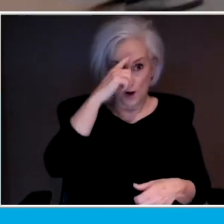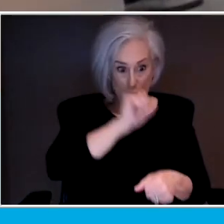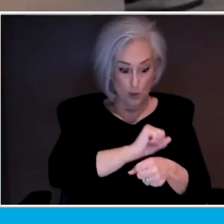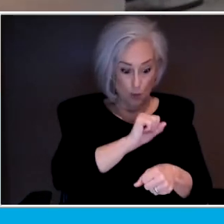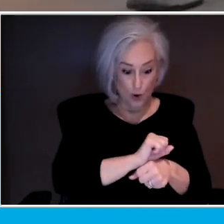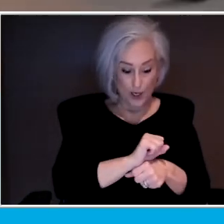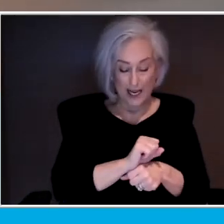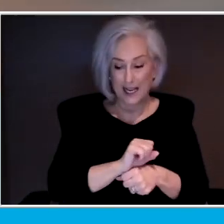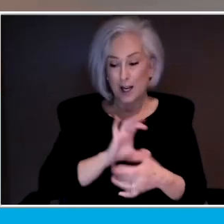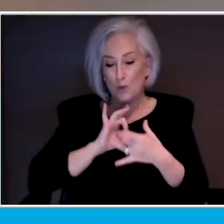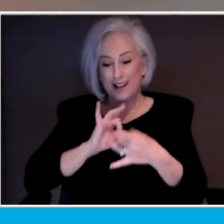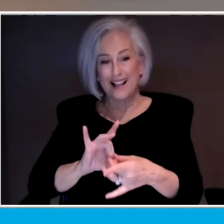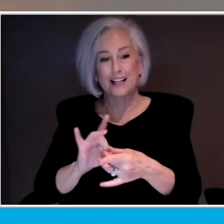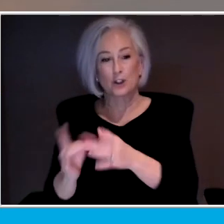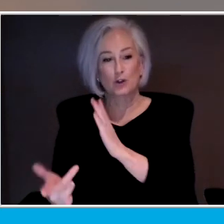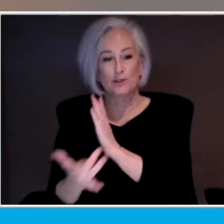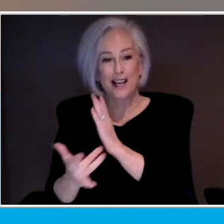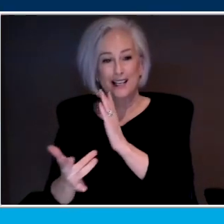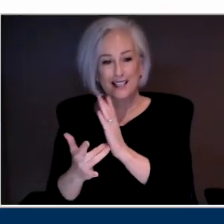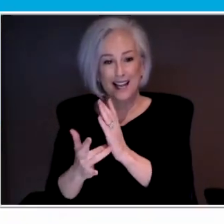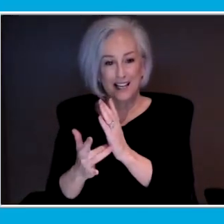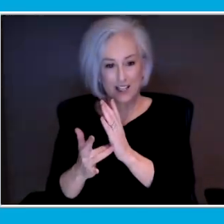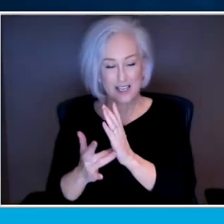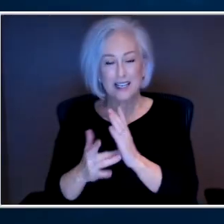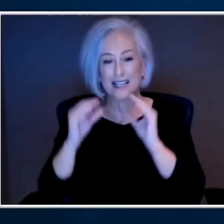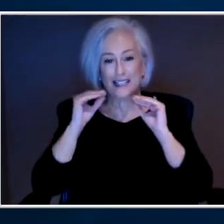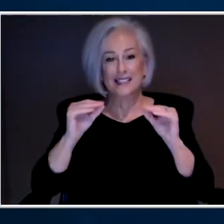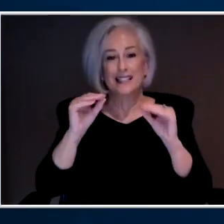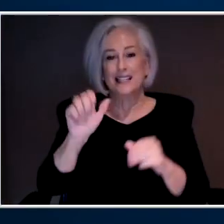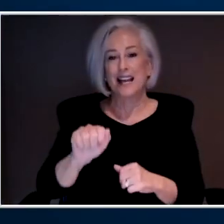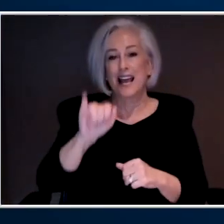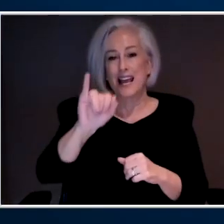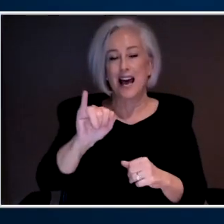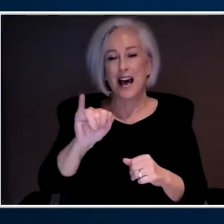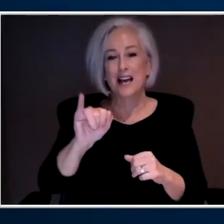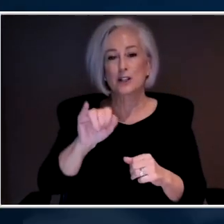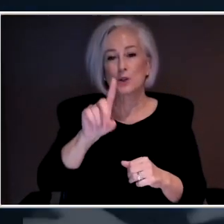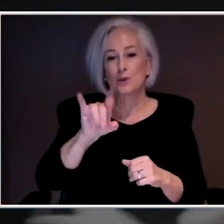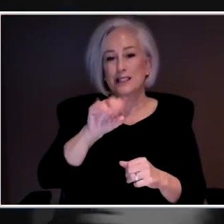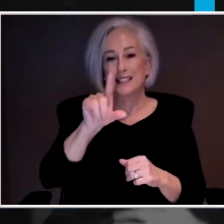Meet the researchers teaching AI to decode your thoughts, Wednesday at 8.